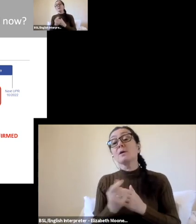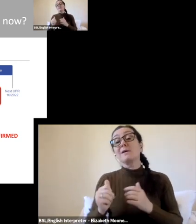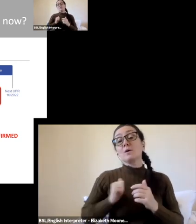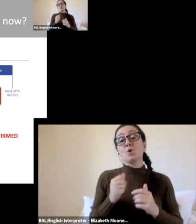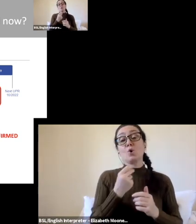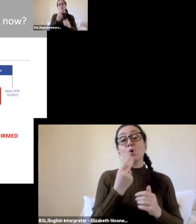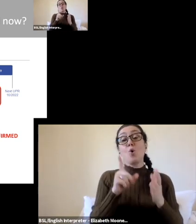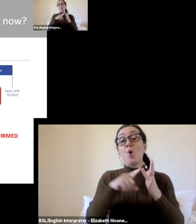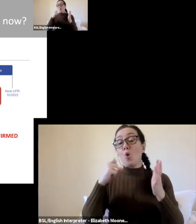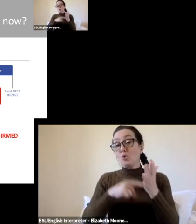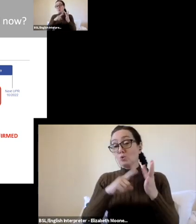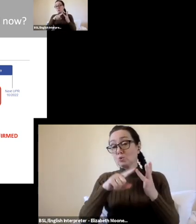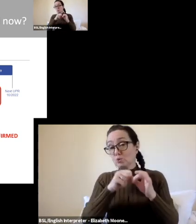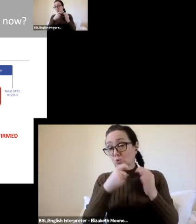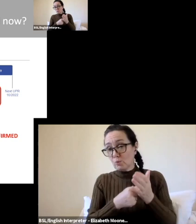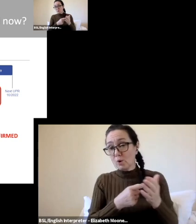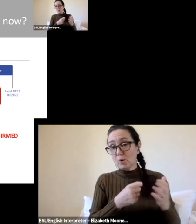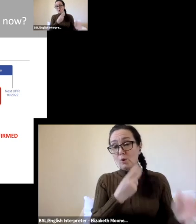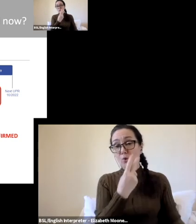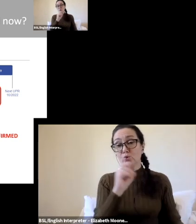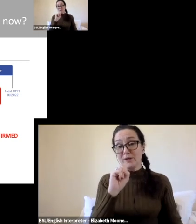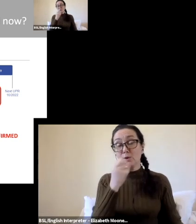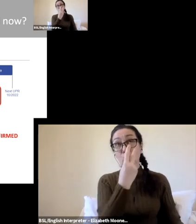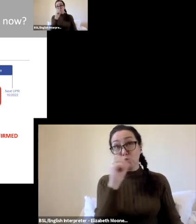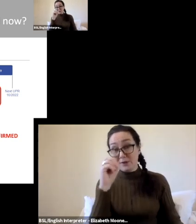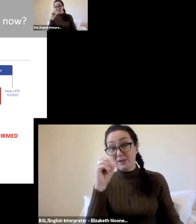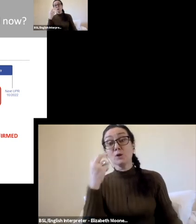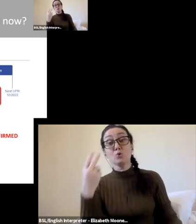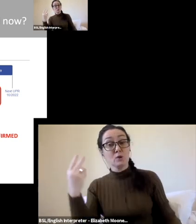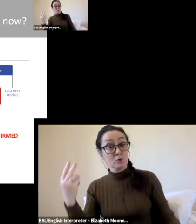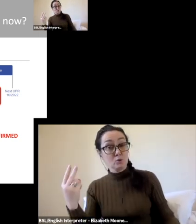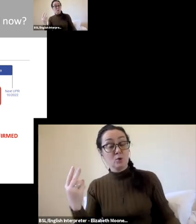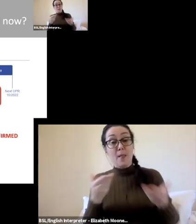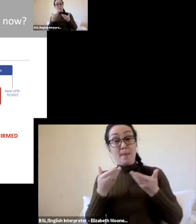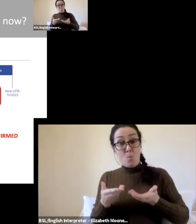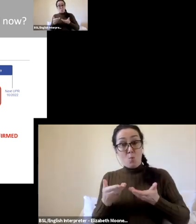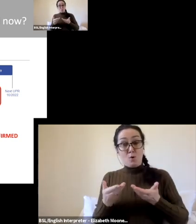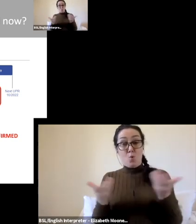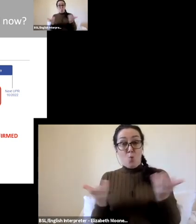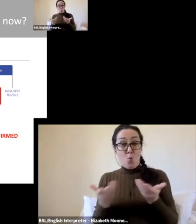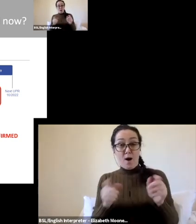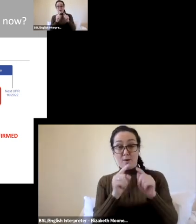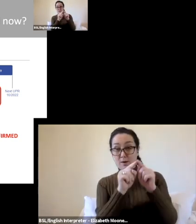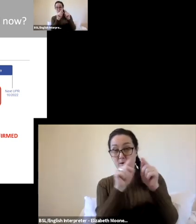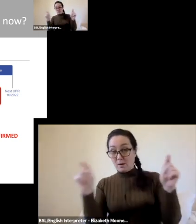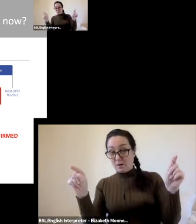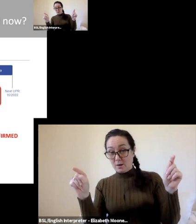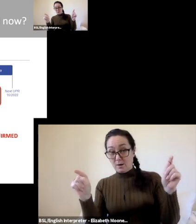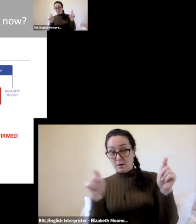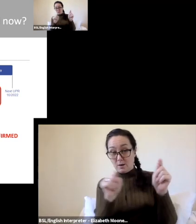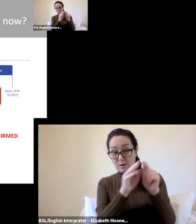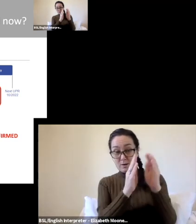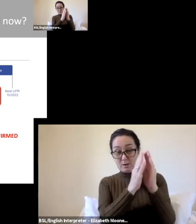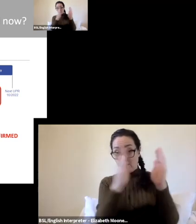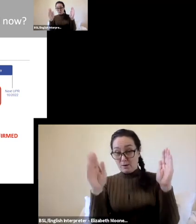2022. This means that we, as you can see now, in this period are in the moment of the